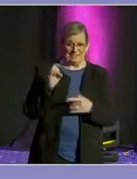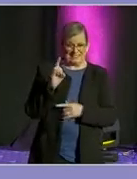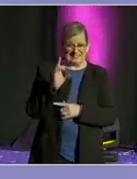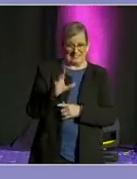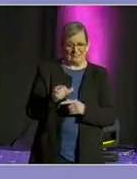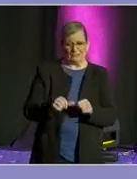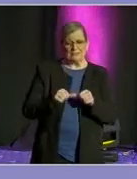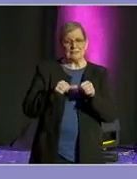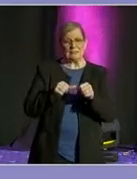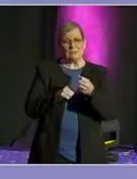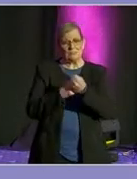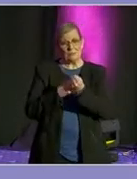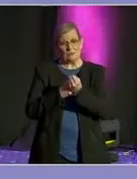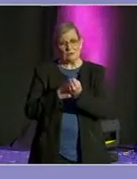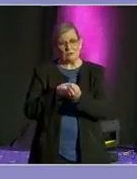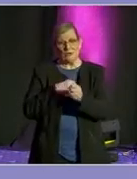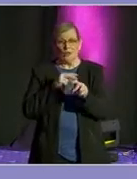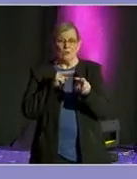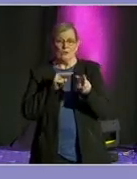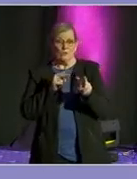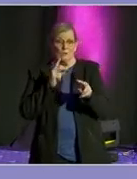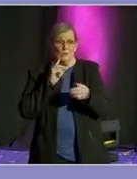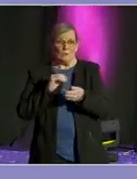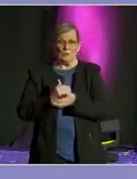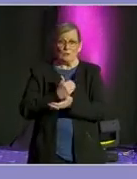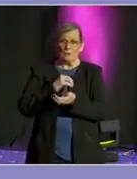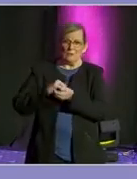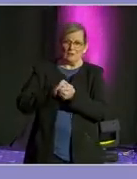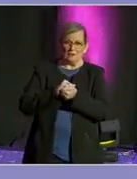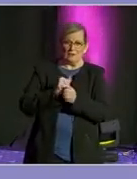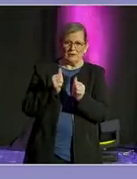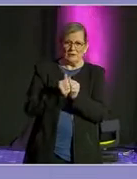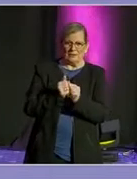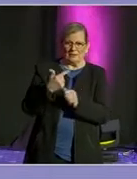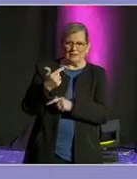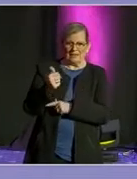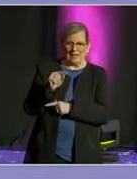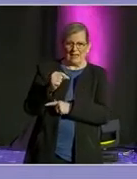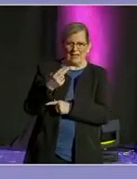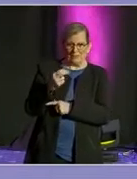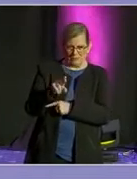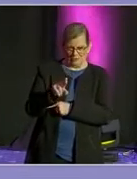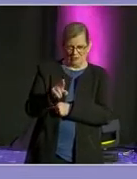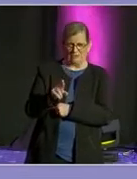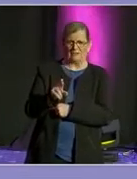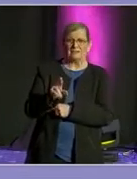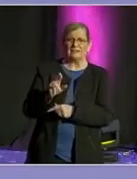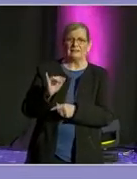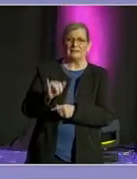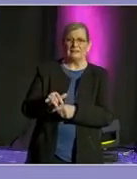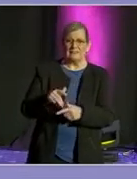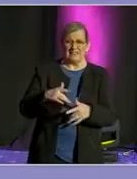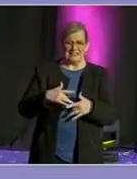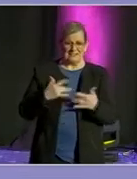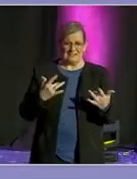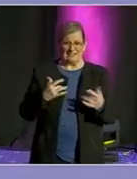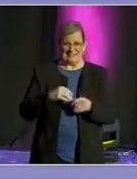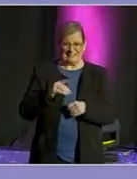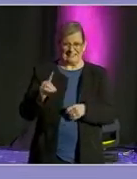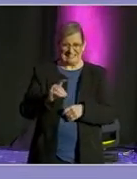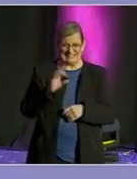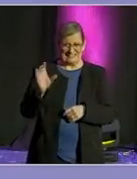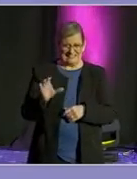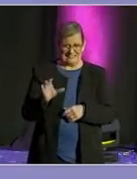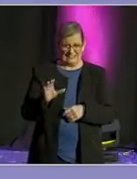forward to a new collaboration with Gather, Events DC's virtual platform that will feature festival programming.